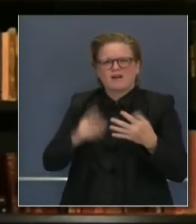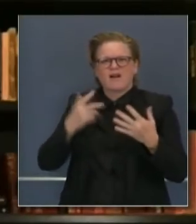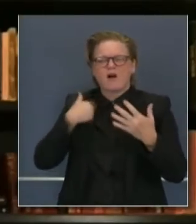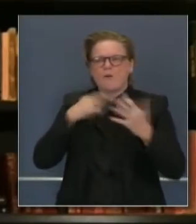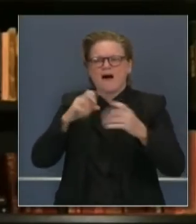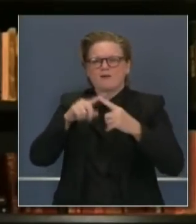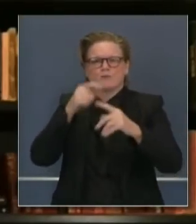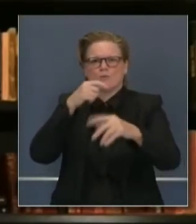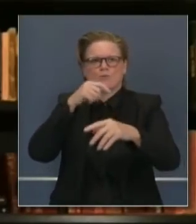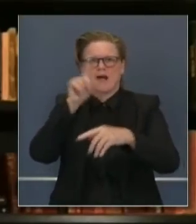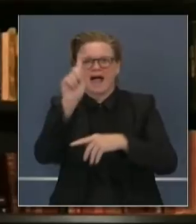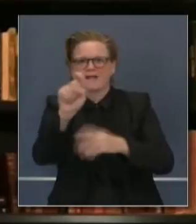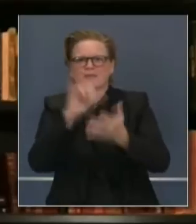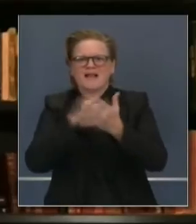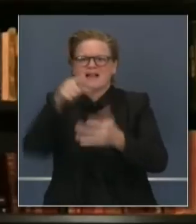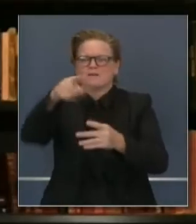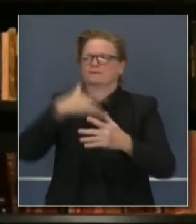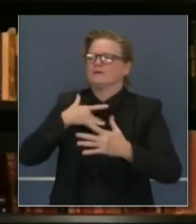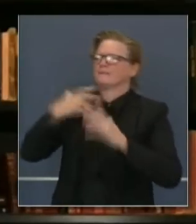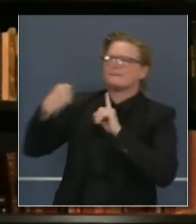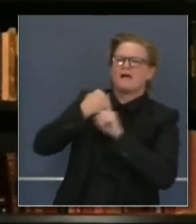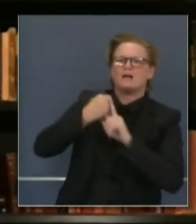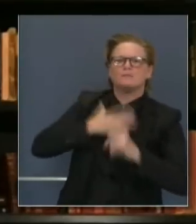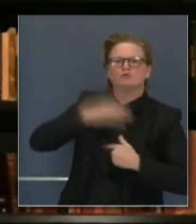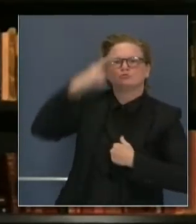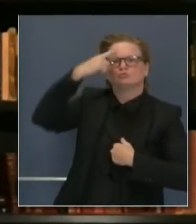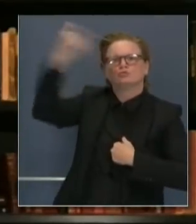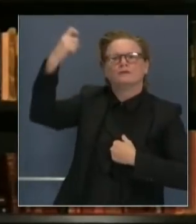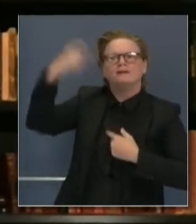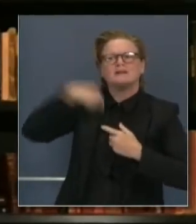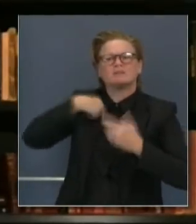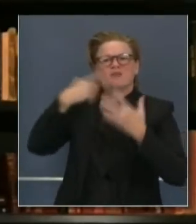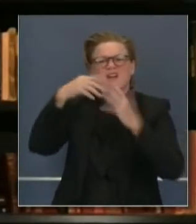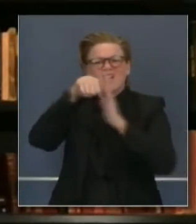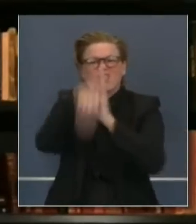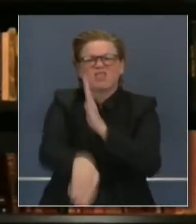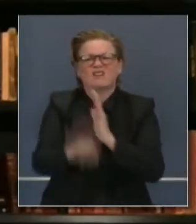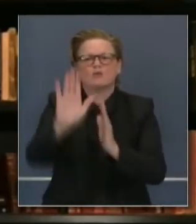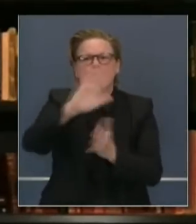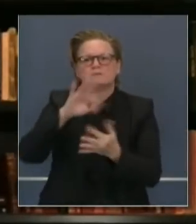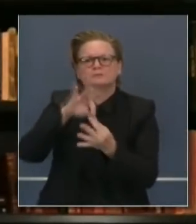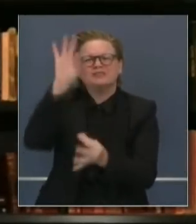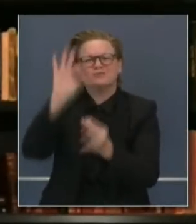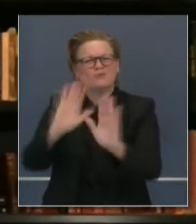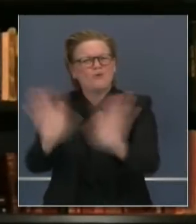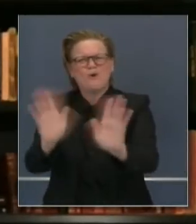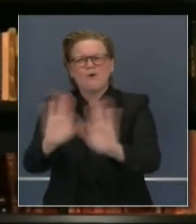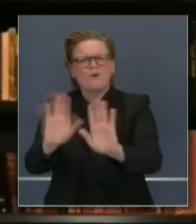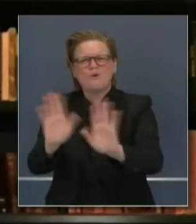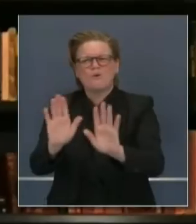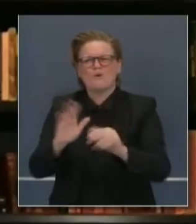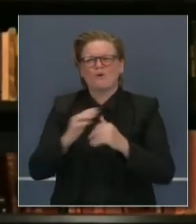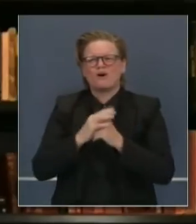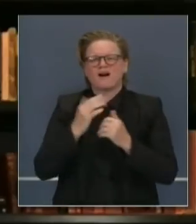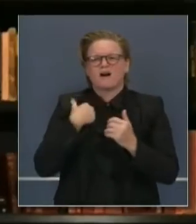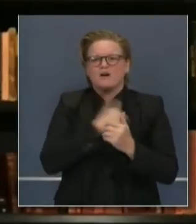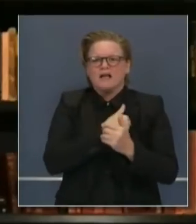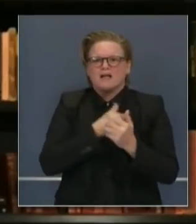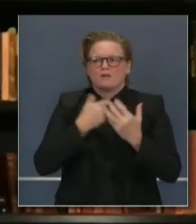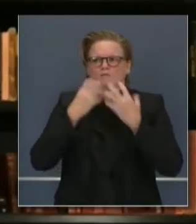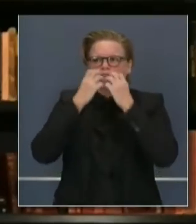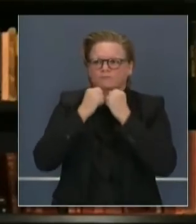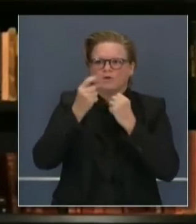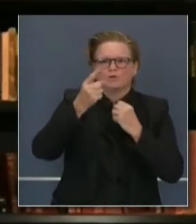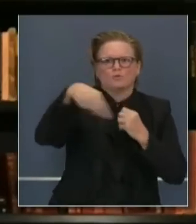and women. I have deep respect, admiration, appreciation for all of you, and want to do everything